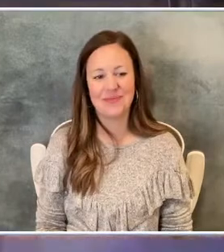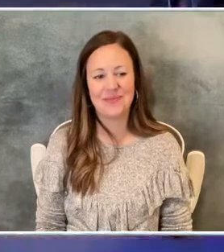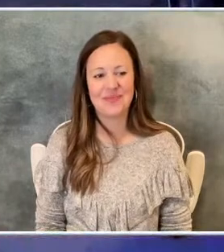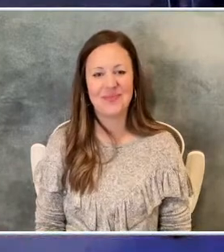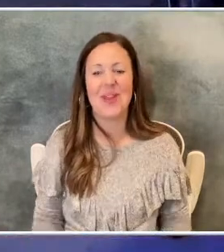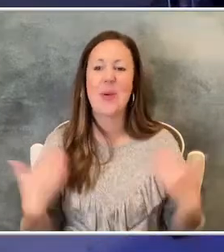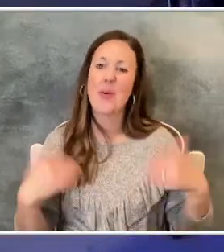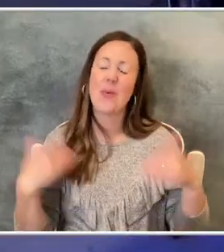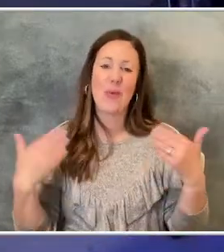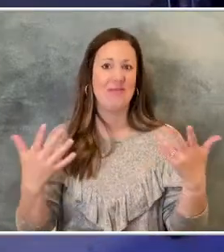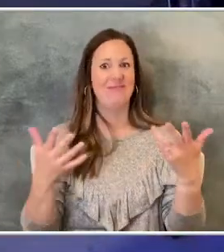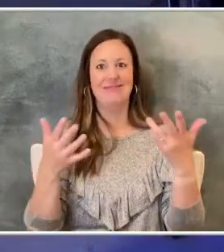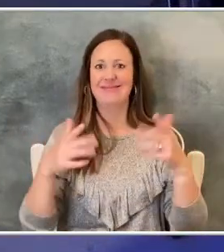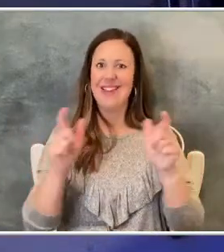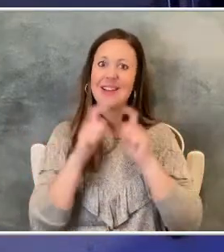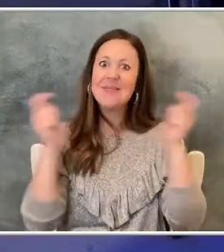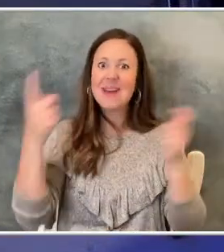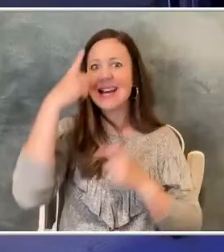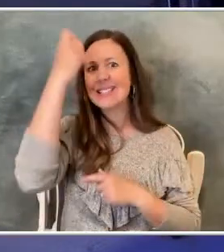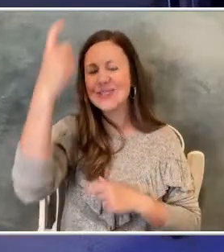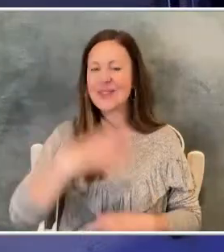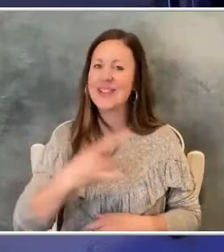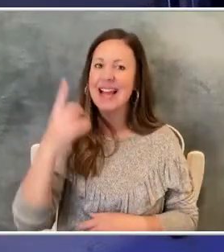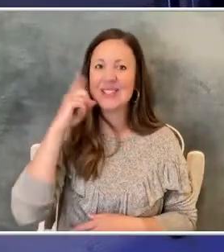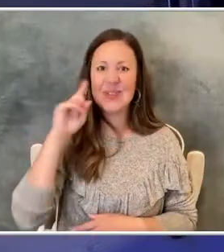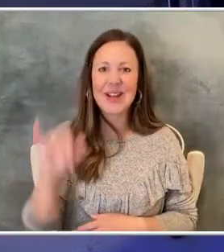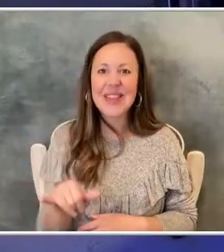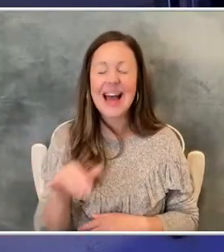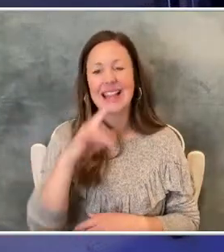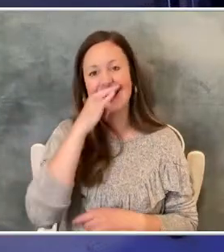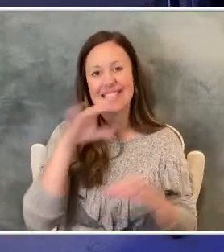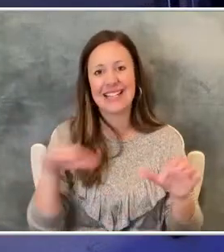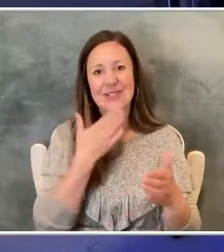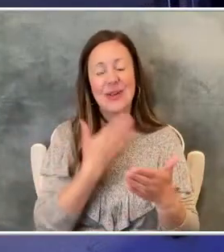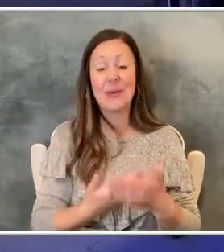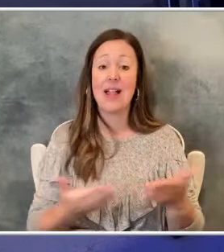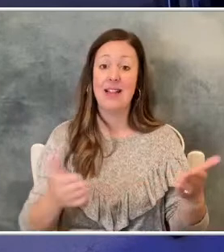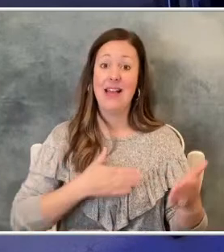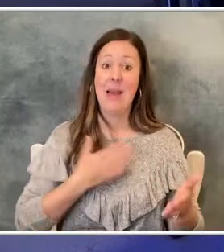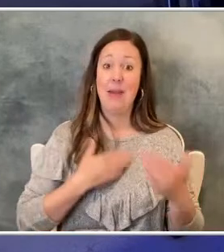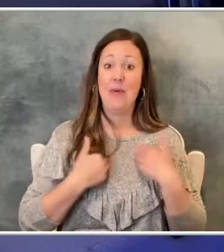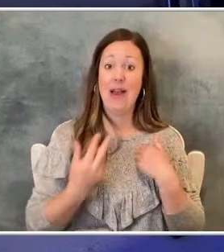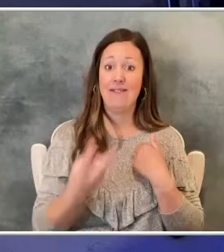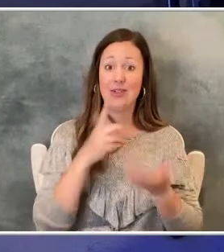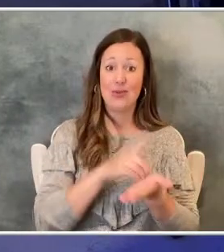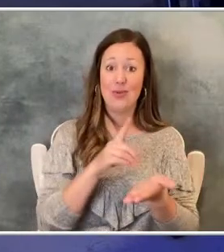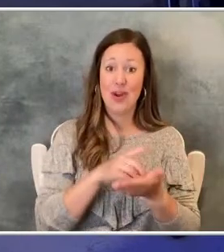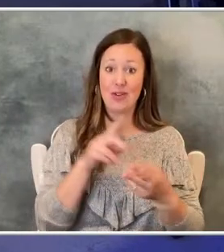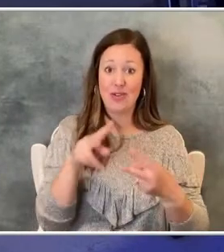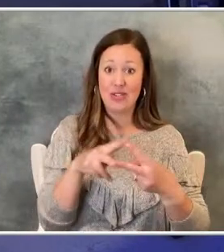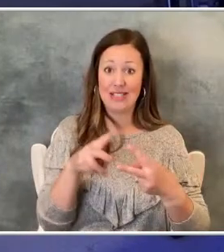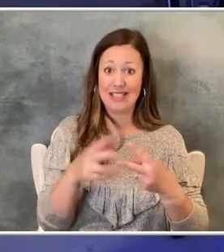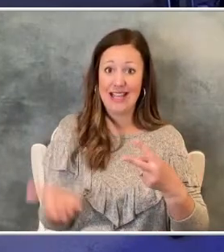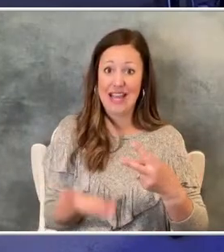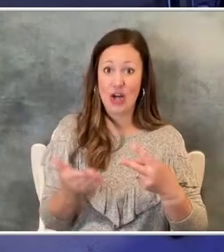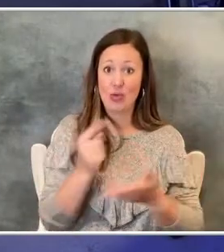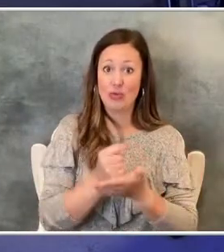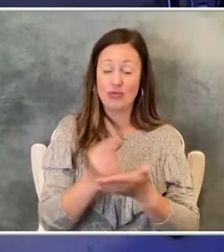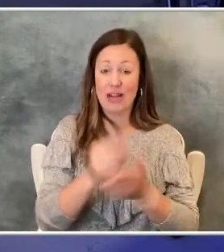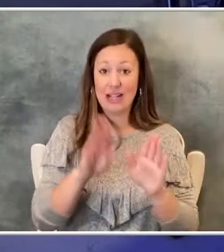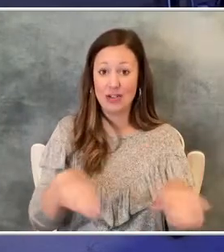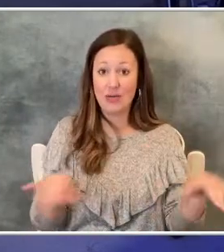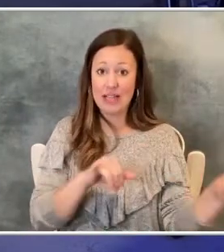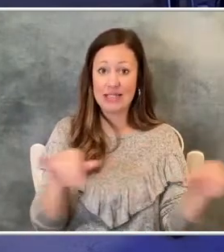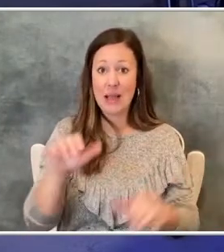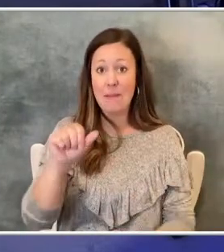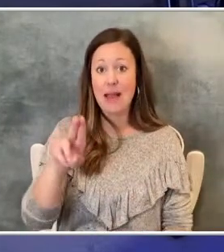Big dreams. We like to hear that, and these kids doing well. We are so glad to have two doctors who treat children like Aubree here in our studio with us today.